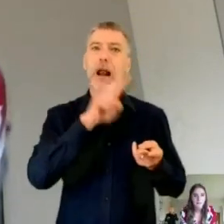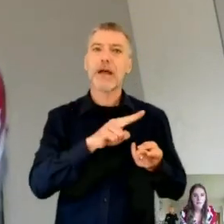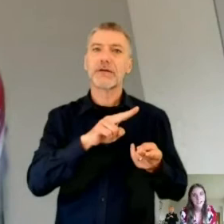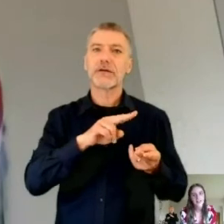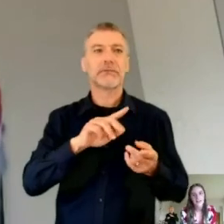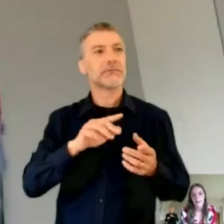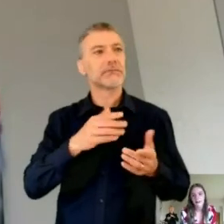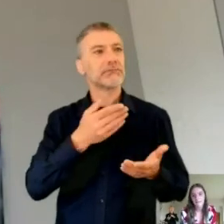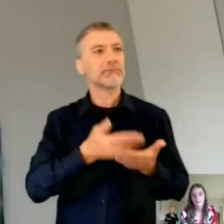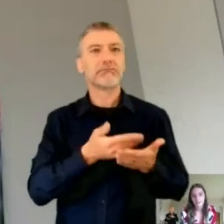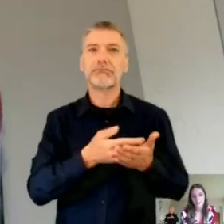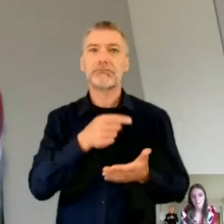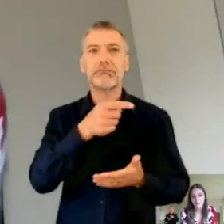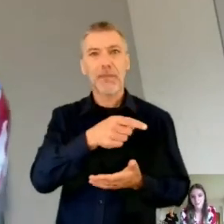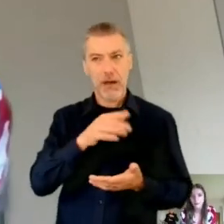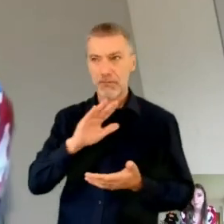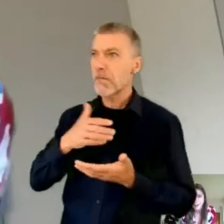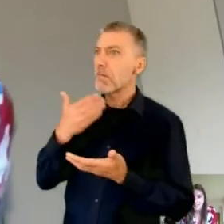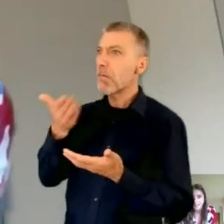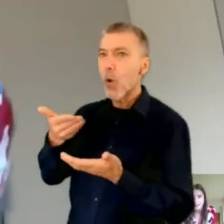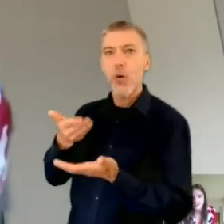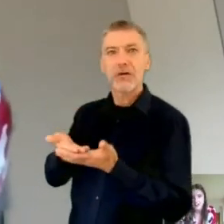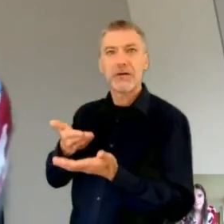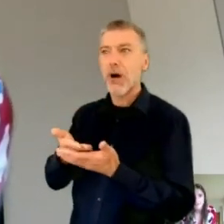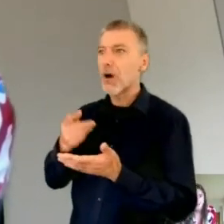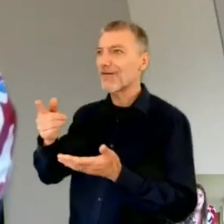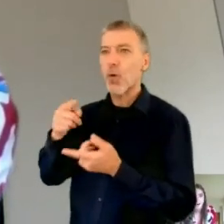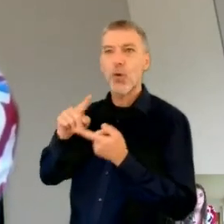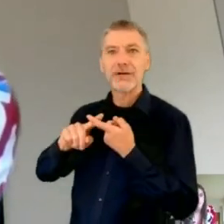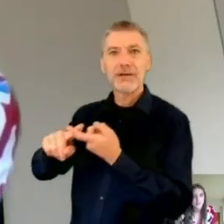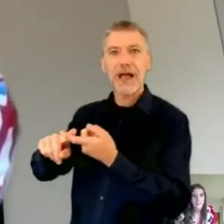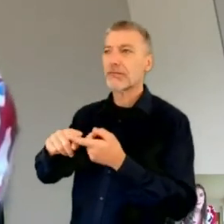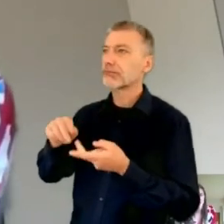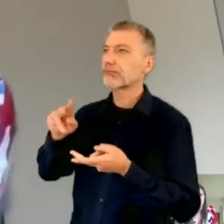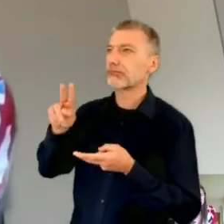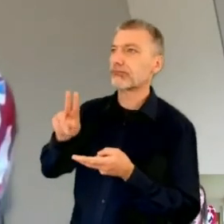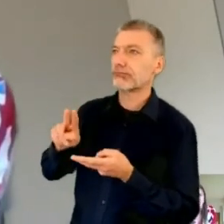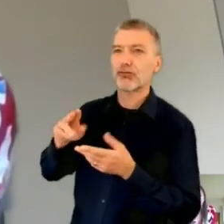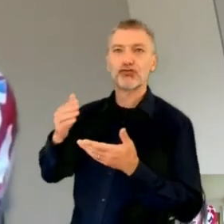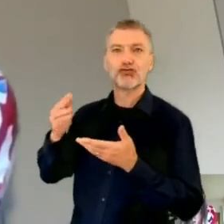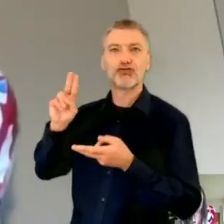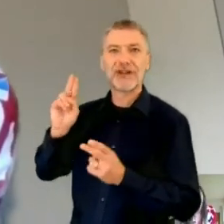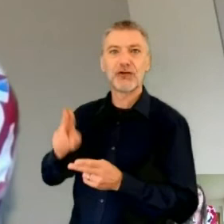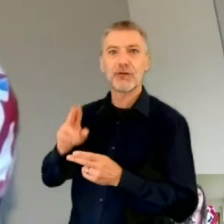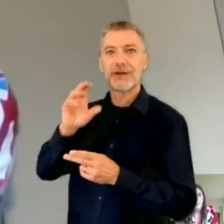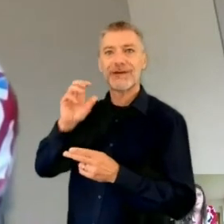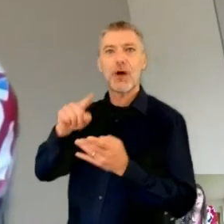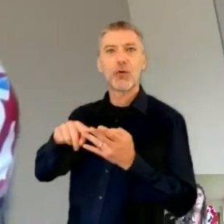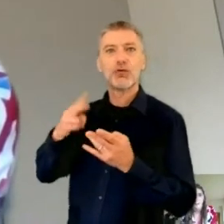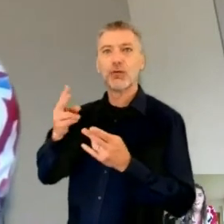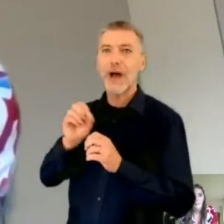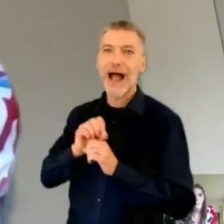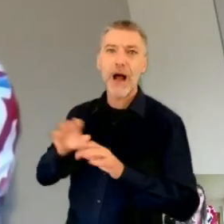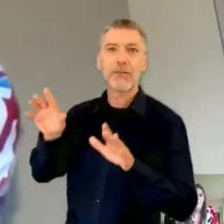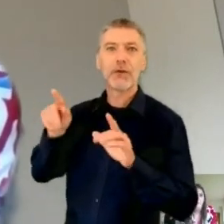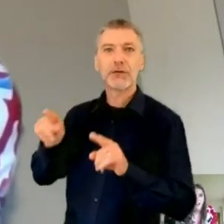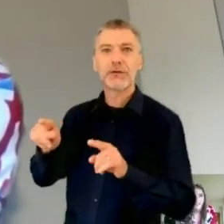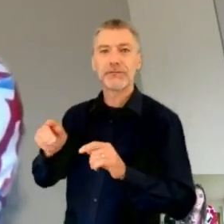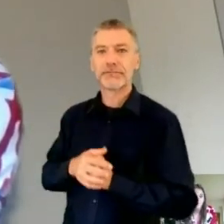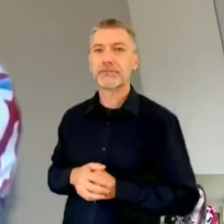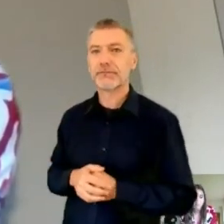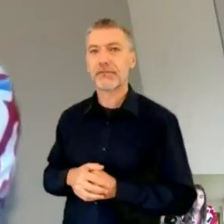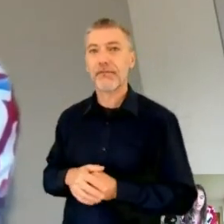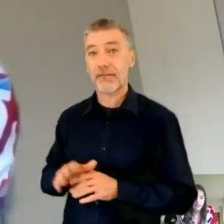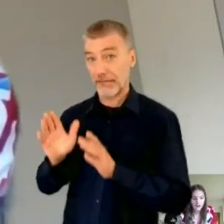sustainable travel on planes, certainly. But then, as I mentioned, we're already electrifying